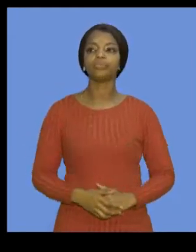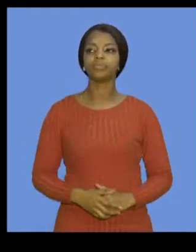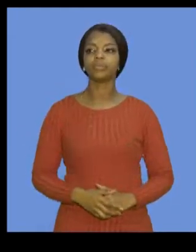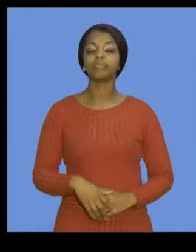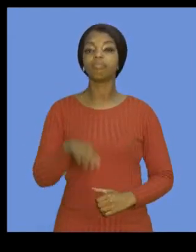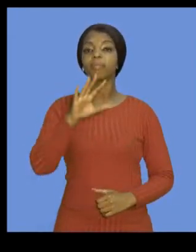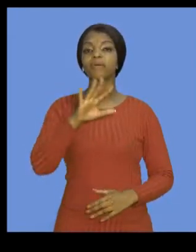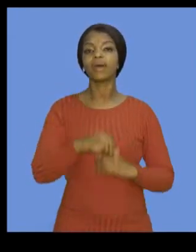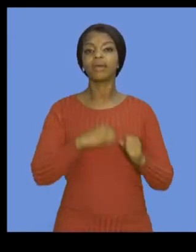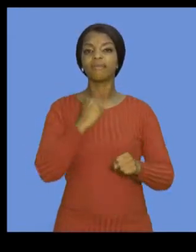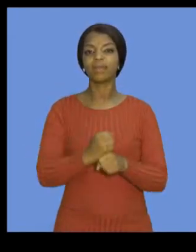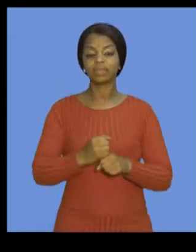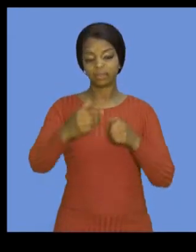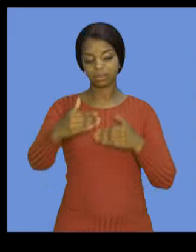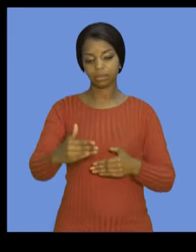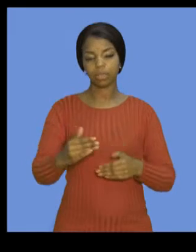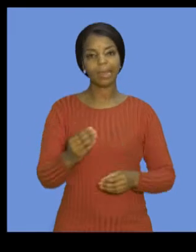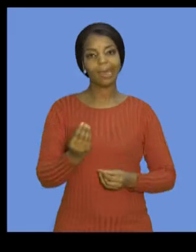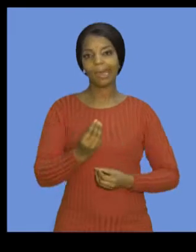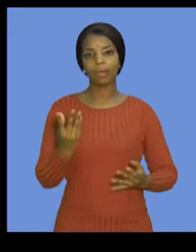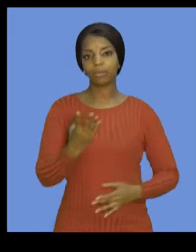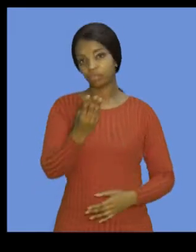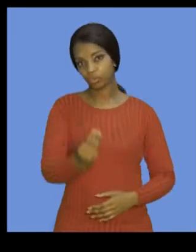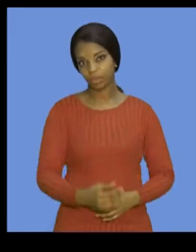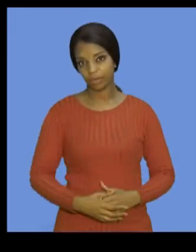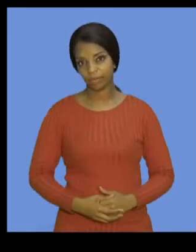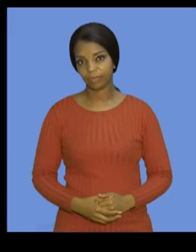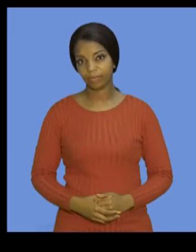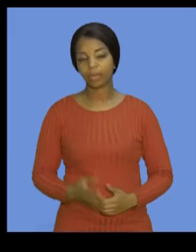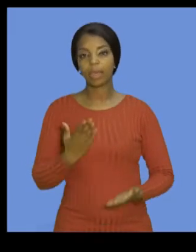5 years if you say you put your money in a piggy bank, right?